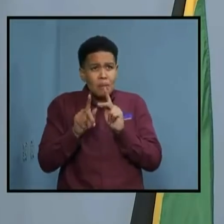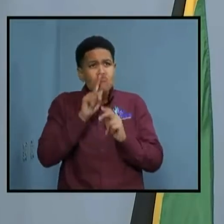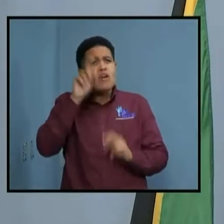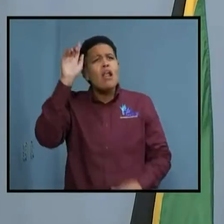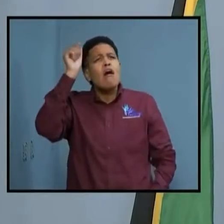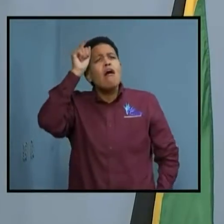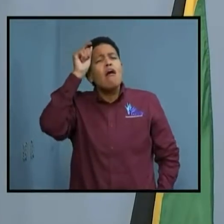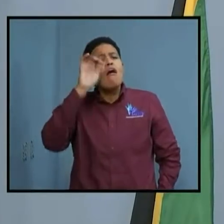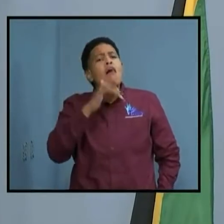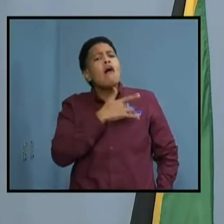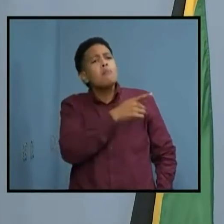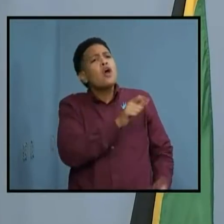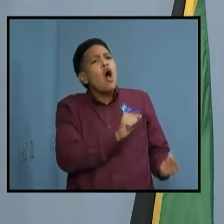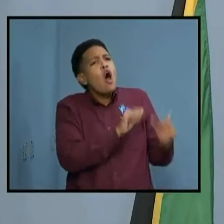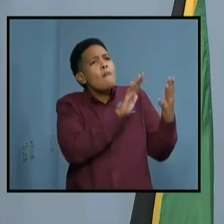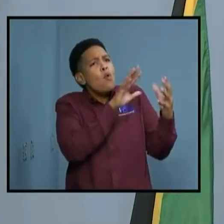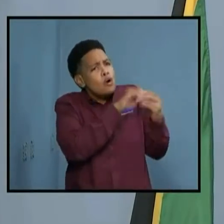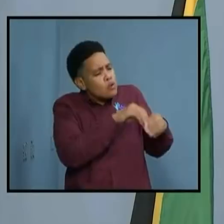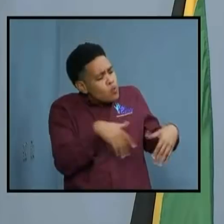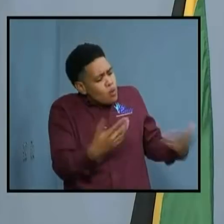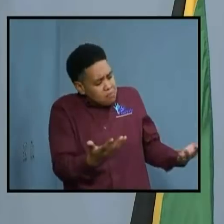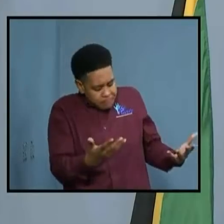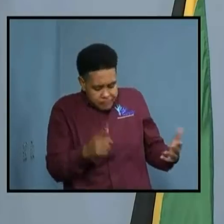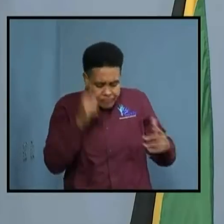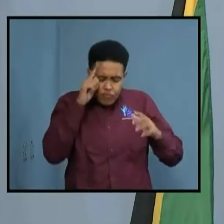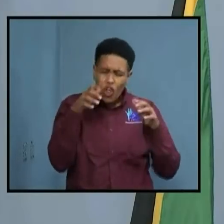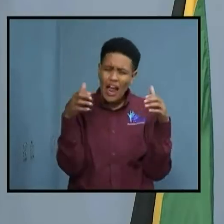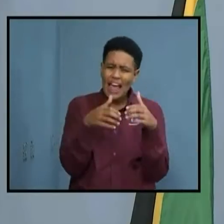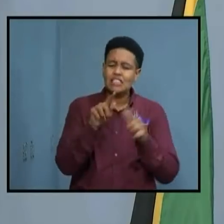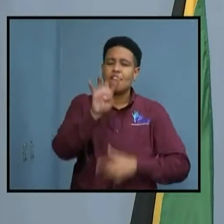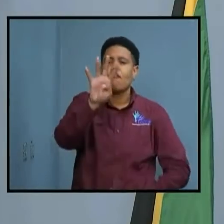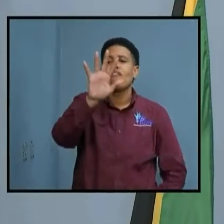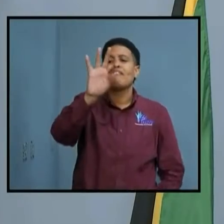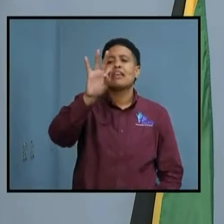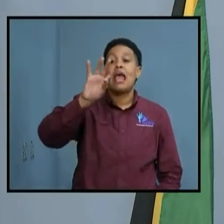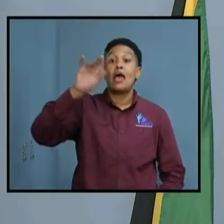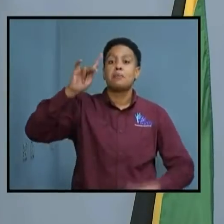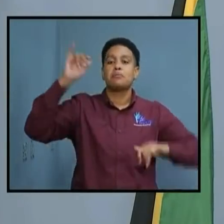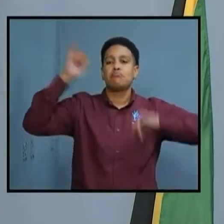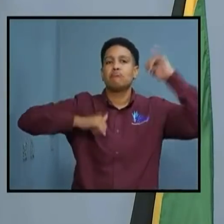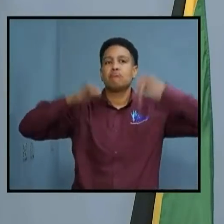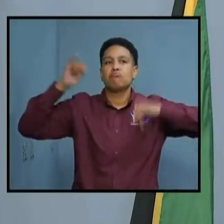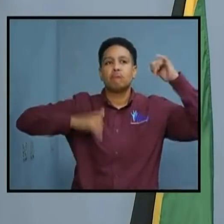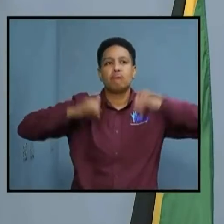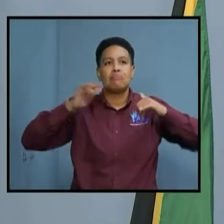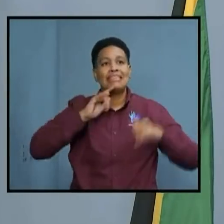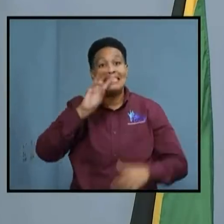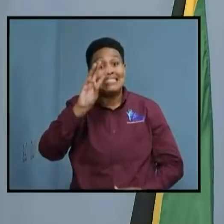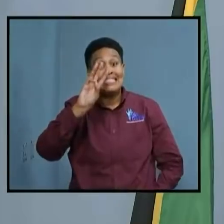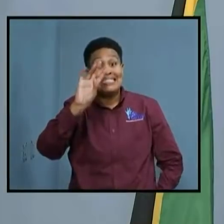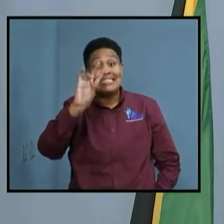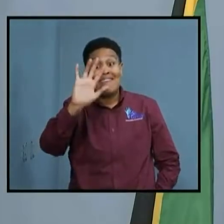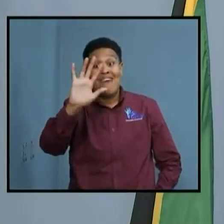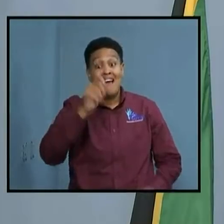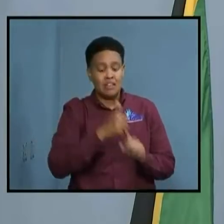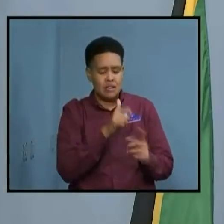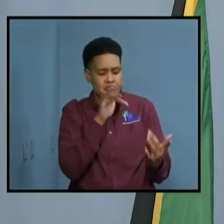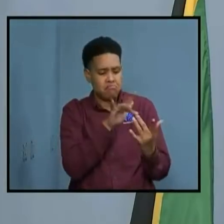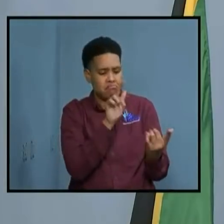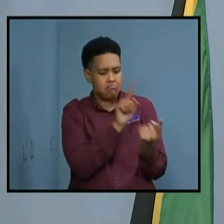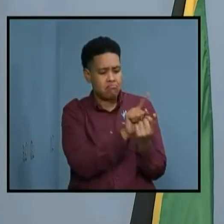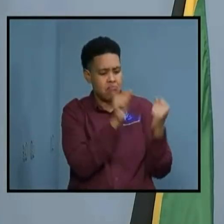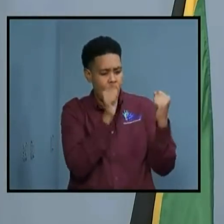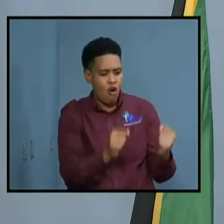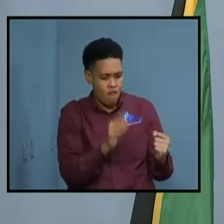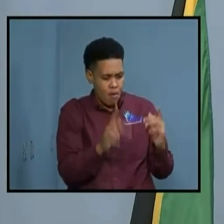appreciate the approach. In terms of classification, 459 imported cases, 675 cases are contacts of